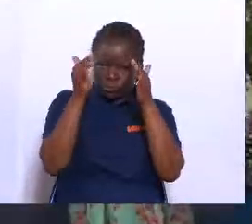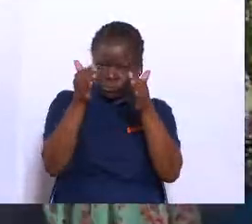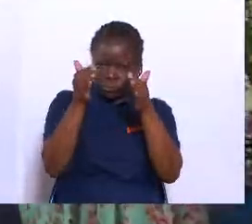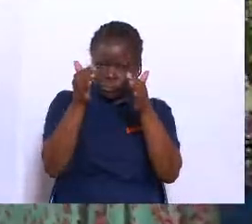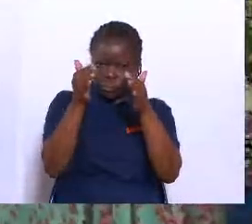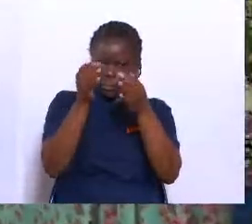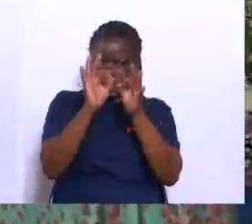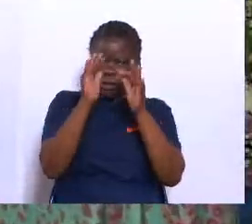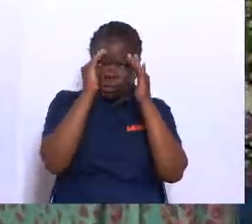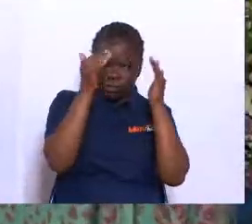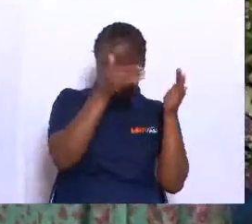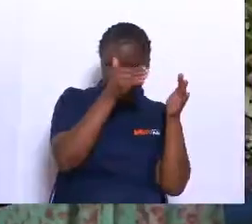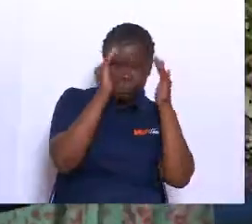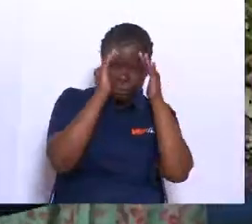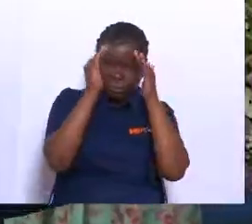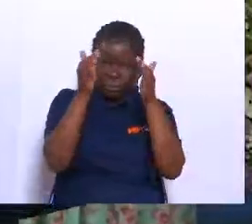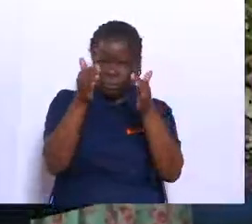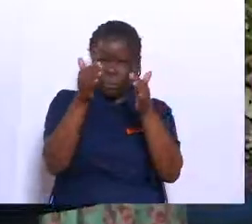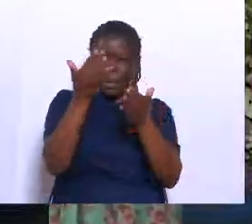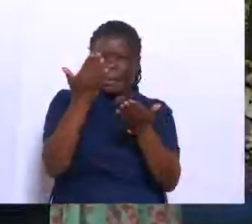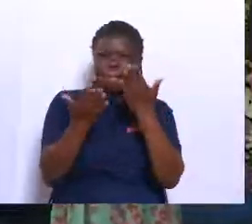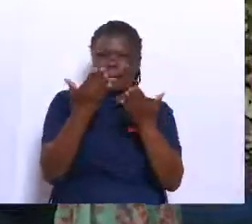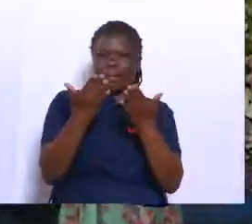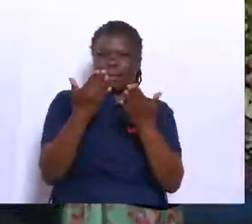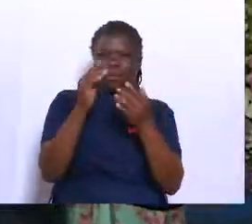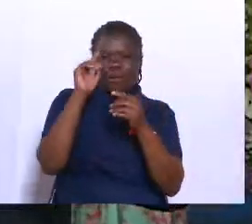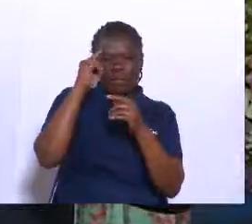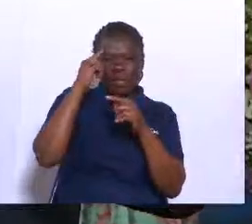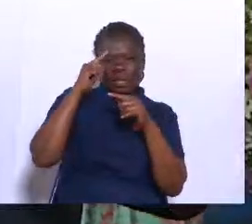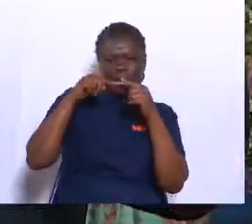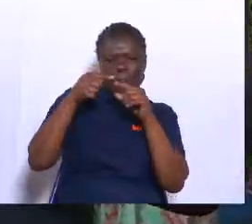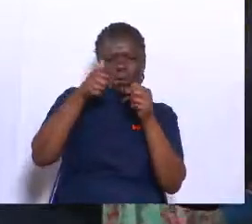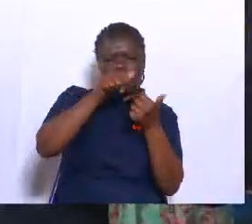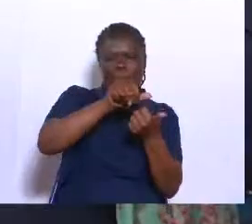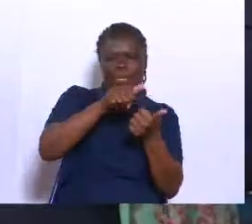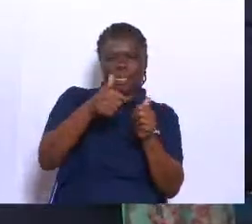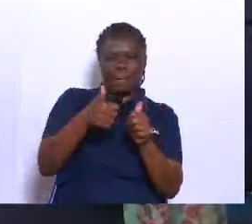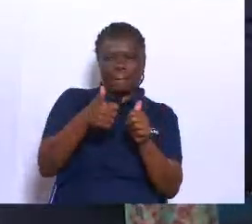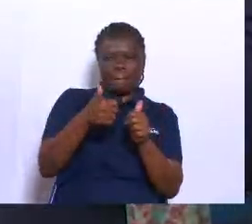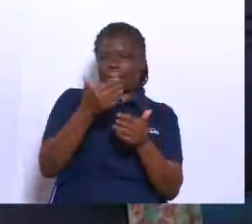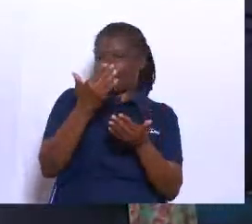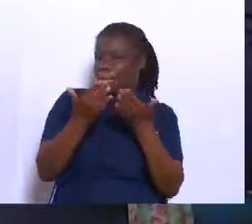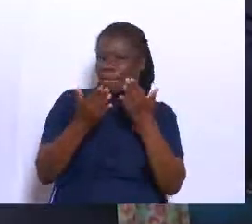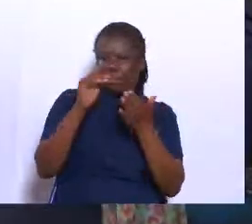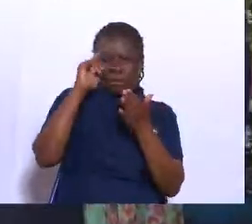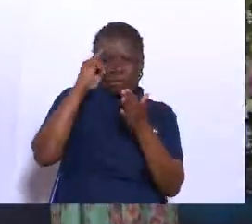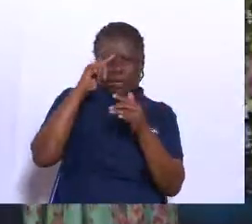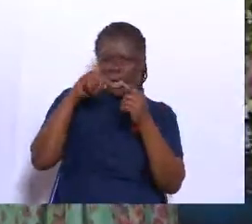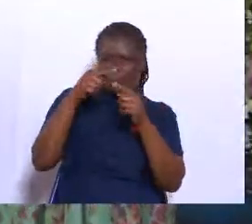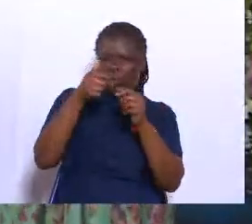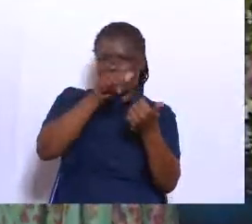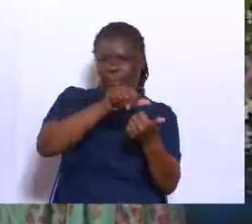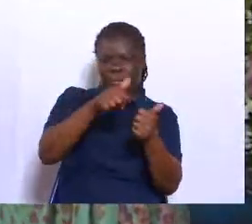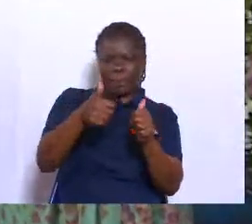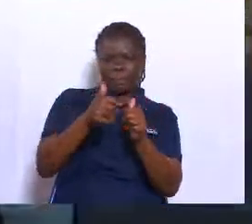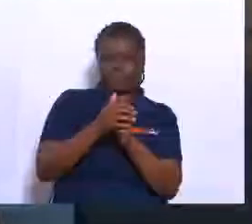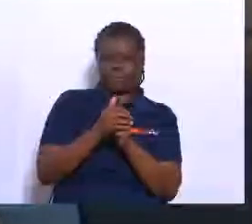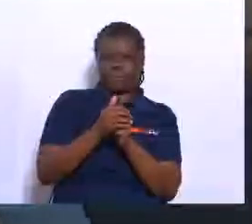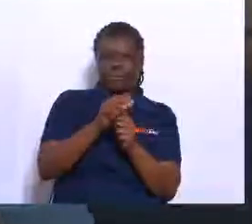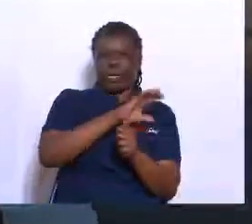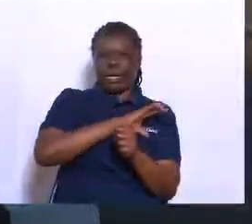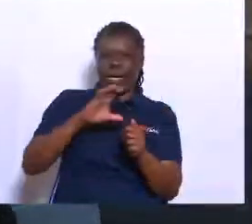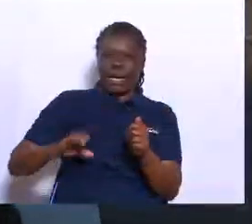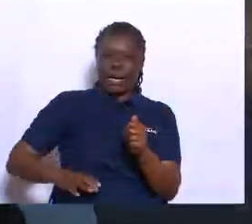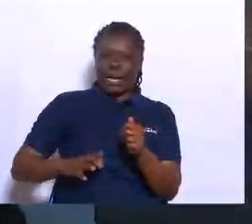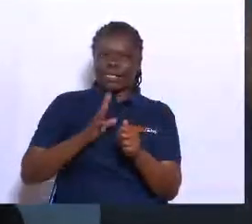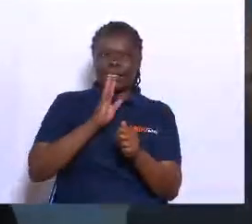Kujitoa tena wakfu. Suppose you are thinking about baptism. Labda unafikiria juu ya ubatizo. Christ is speaking